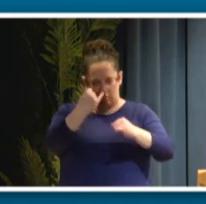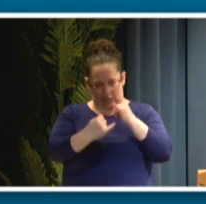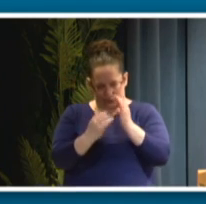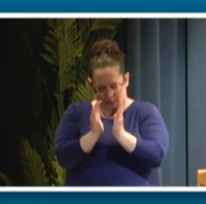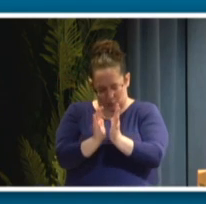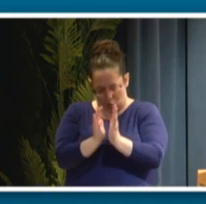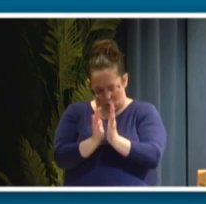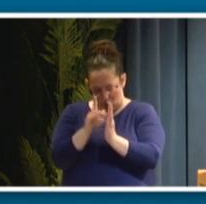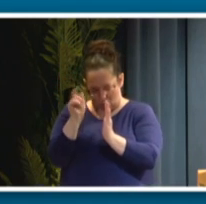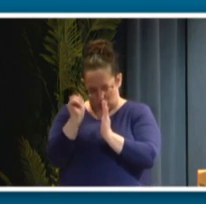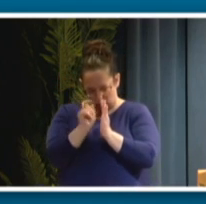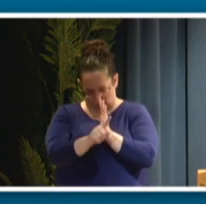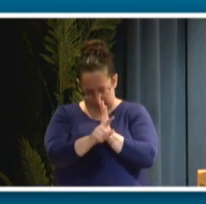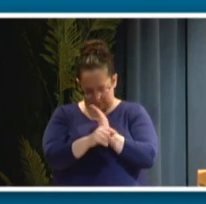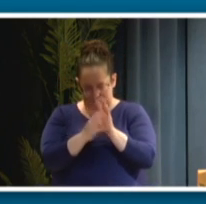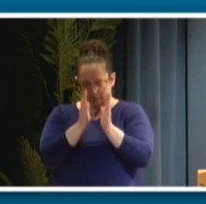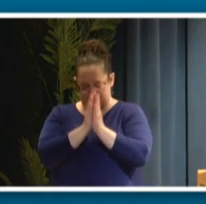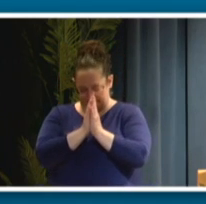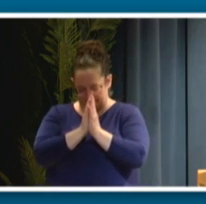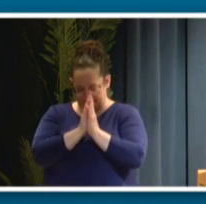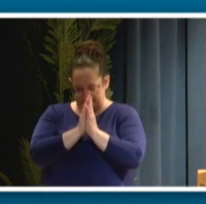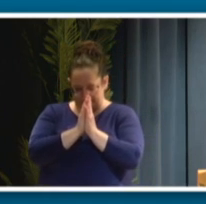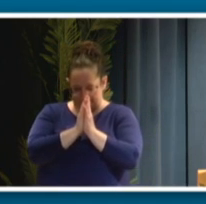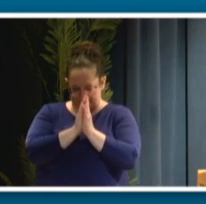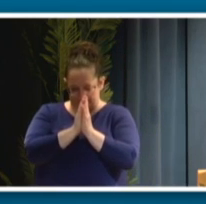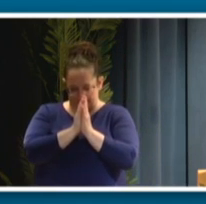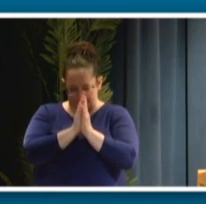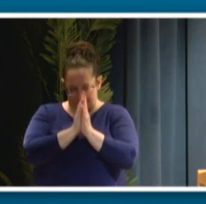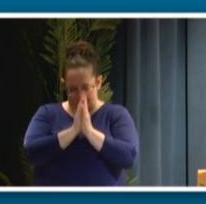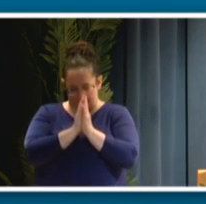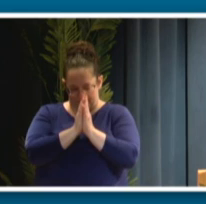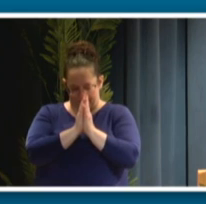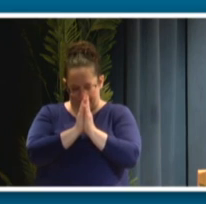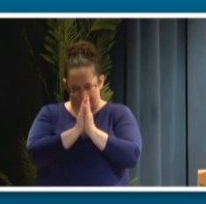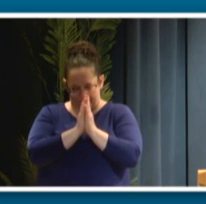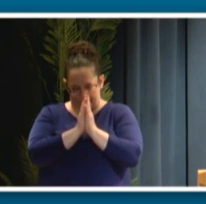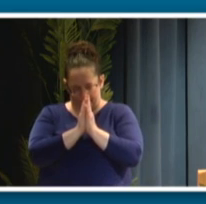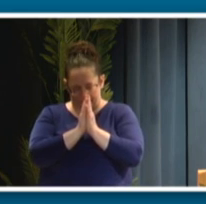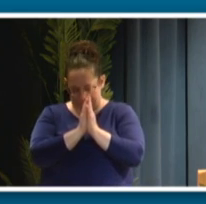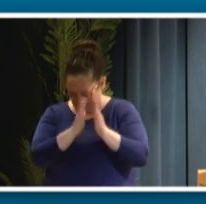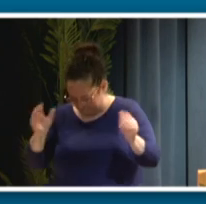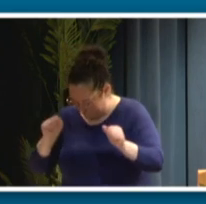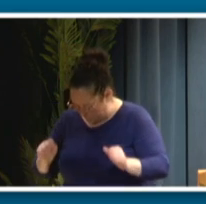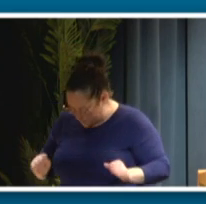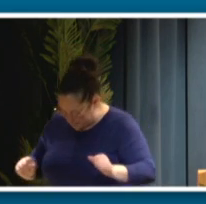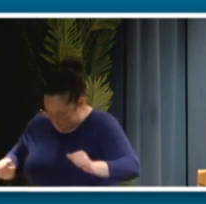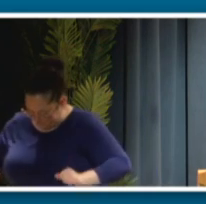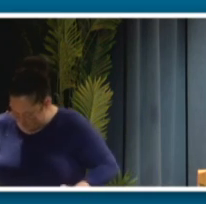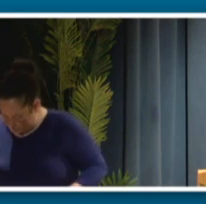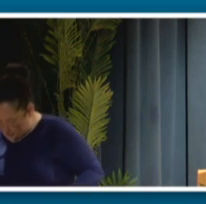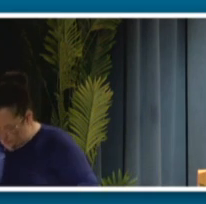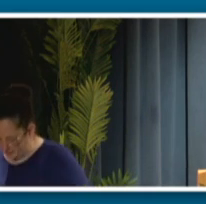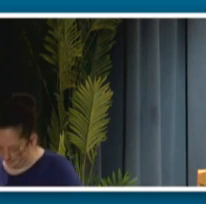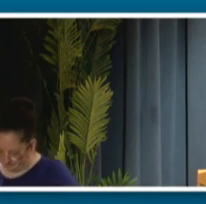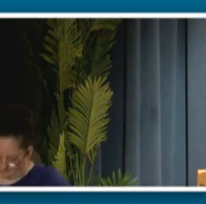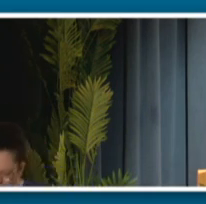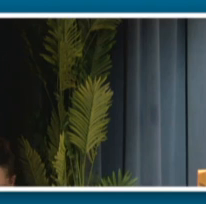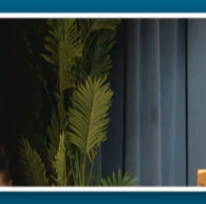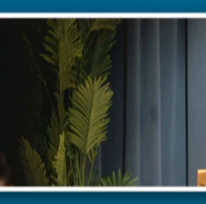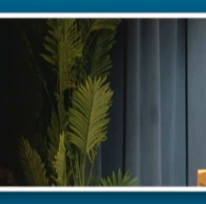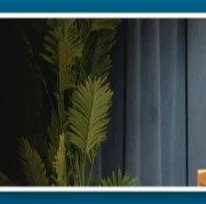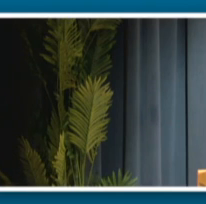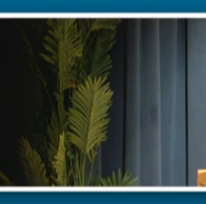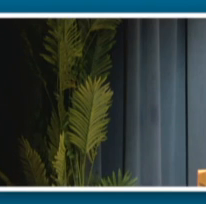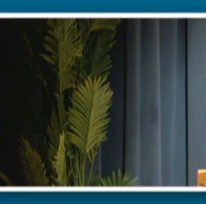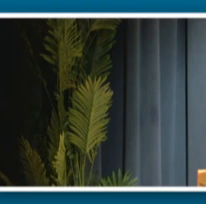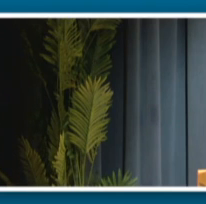So I know that you have this this activity called brain yoga. Mm. So tell us a little bit about that,